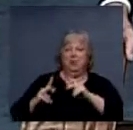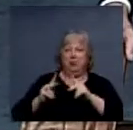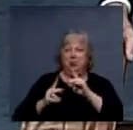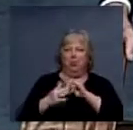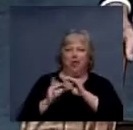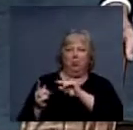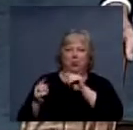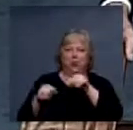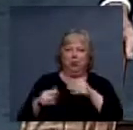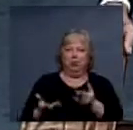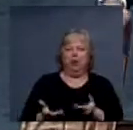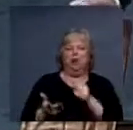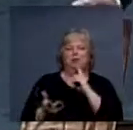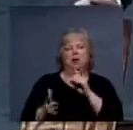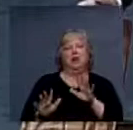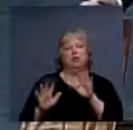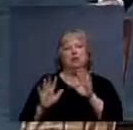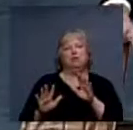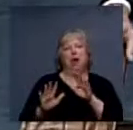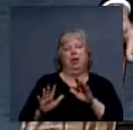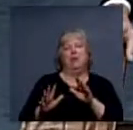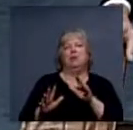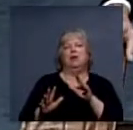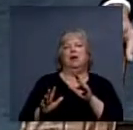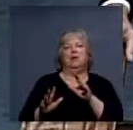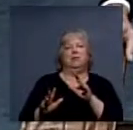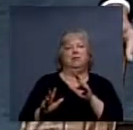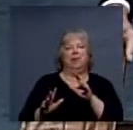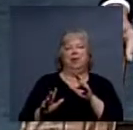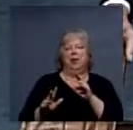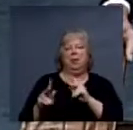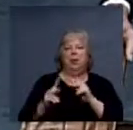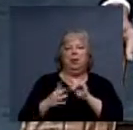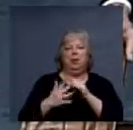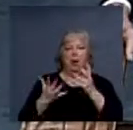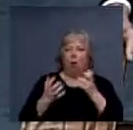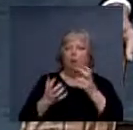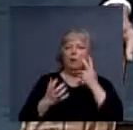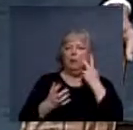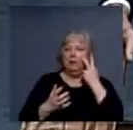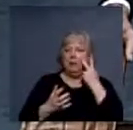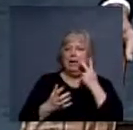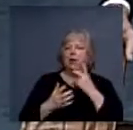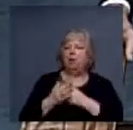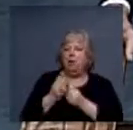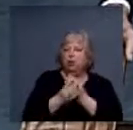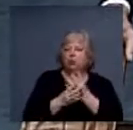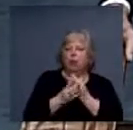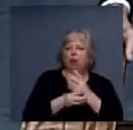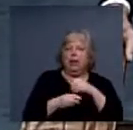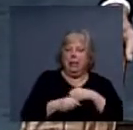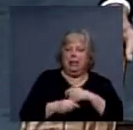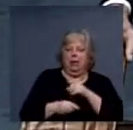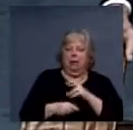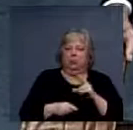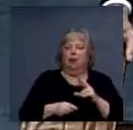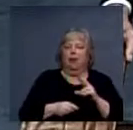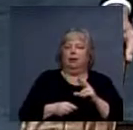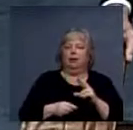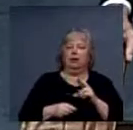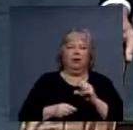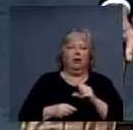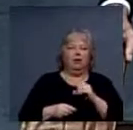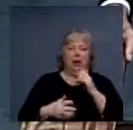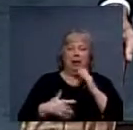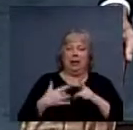is a great audience that would want to see some of the products that are coming out of the ground right here in our backyard. For me to say I'm excited